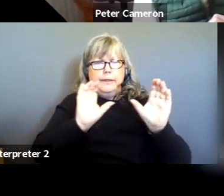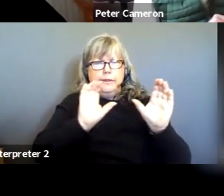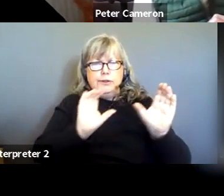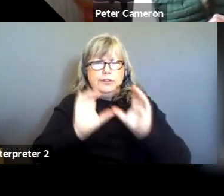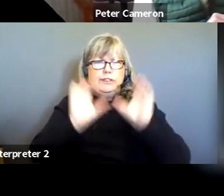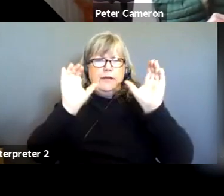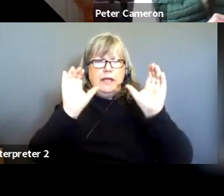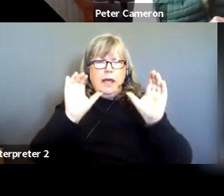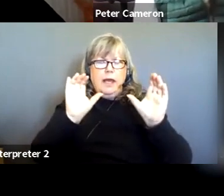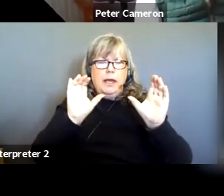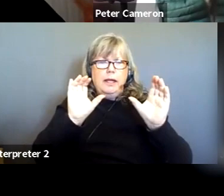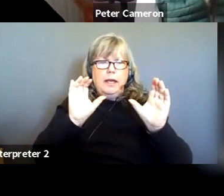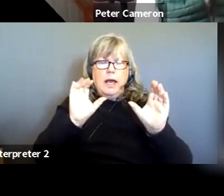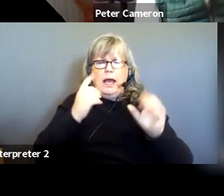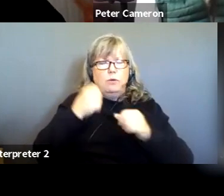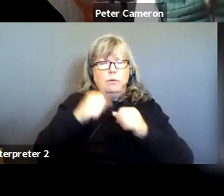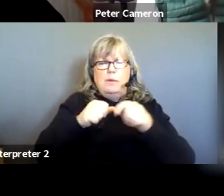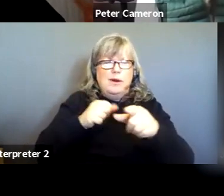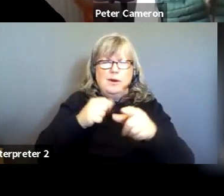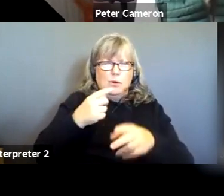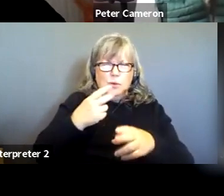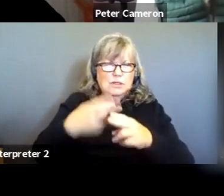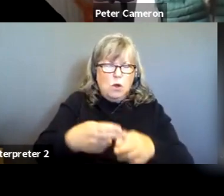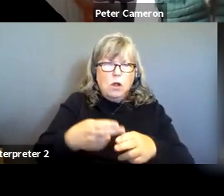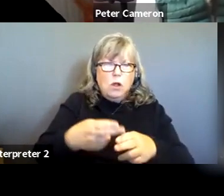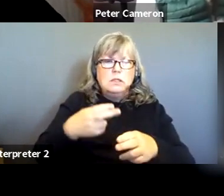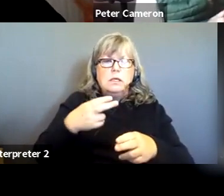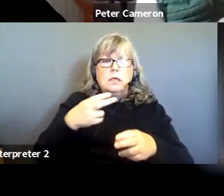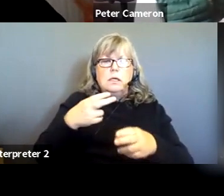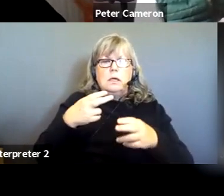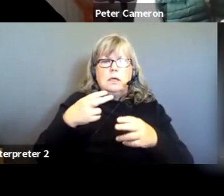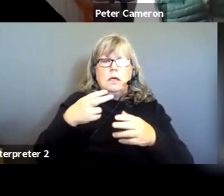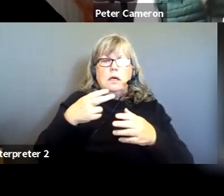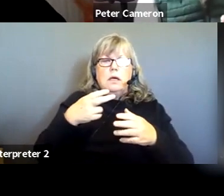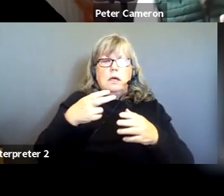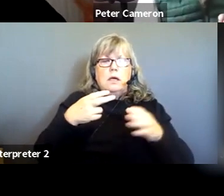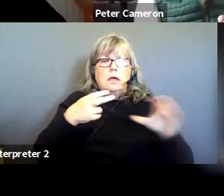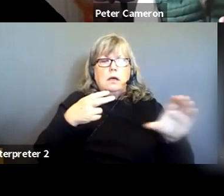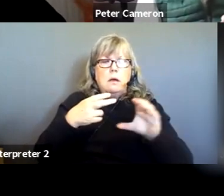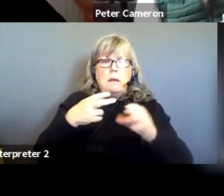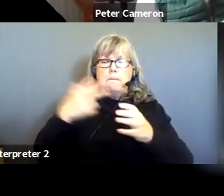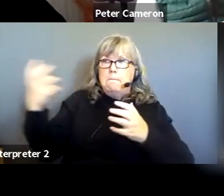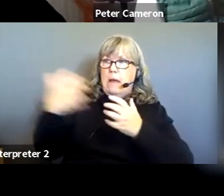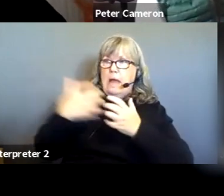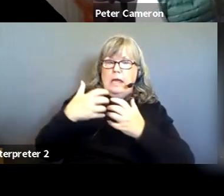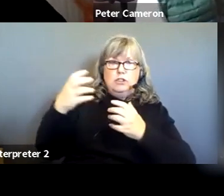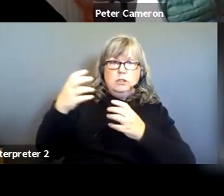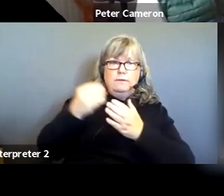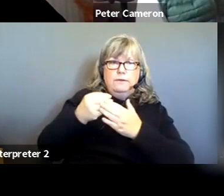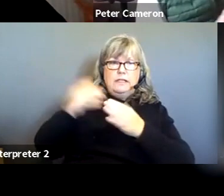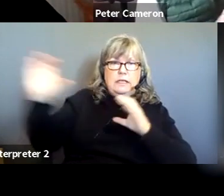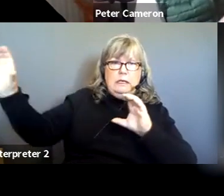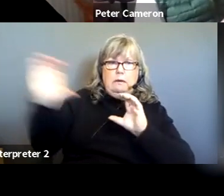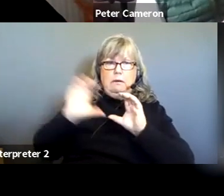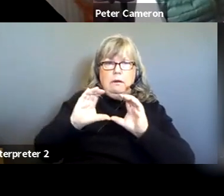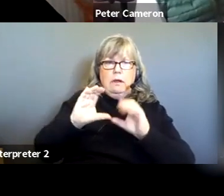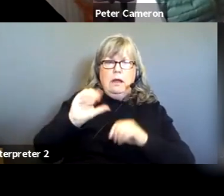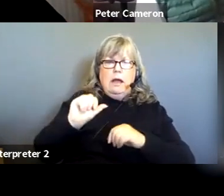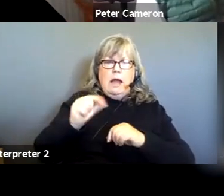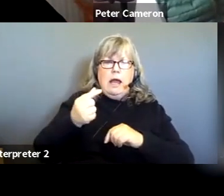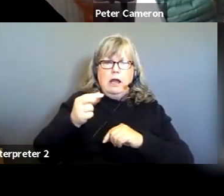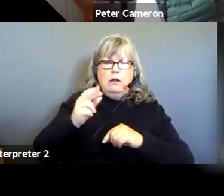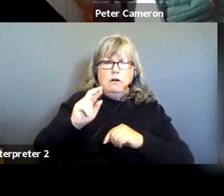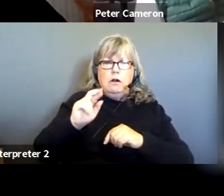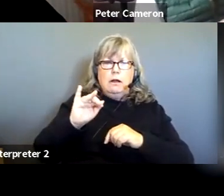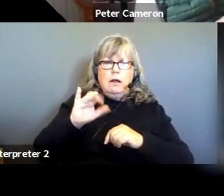I guess, money, I don't remember what it was called, and then have matching funding from some of the, like the agricultural cap funding or